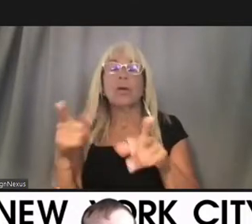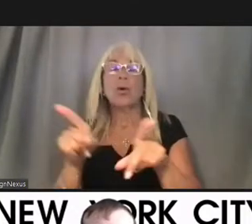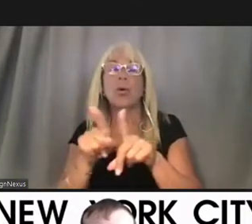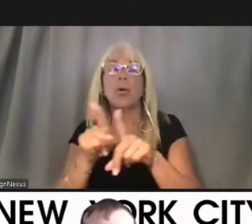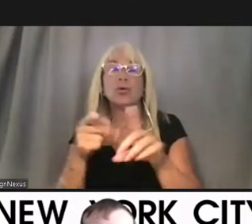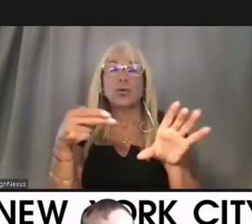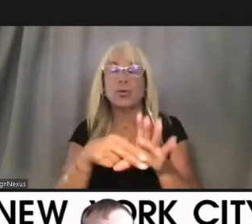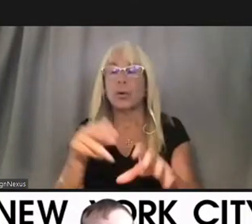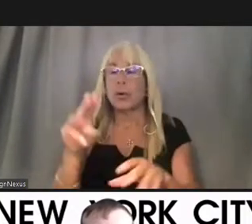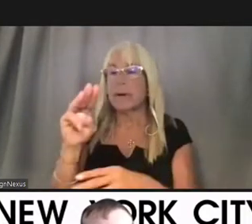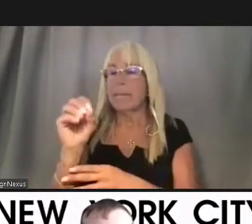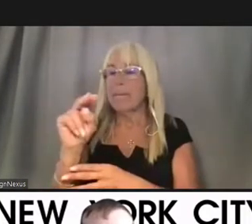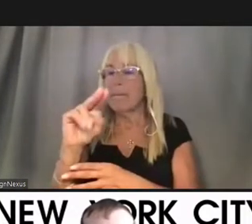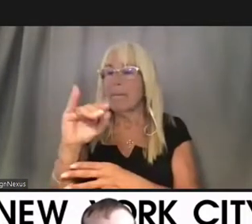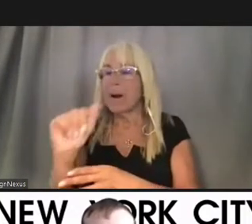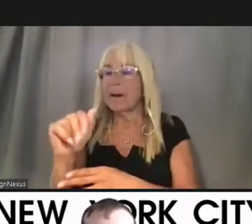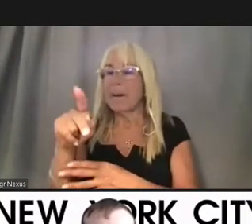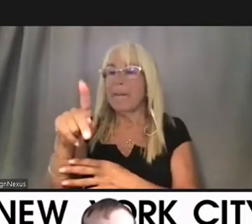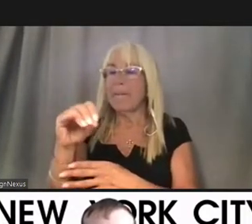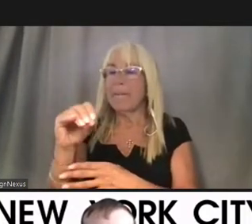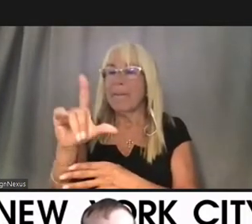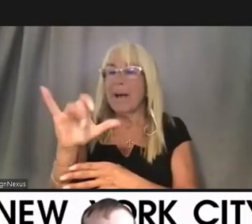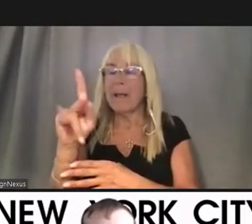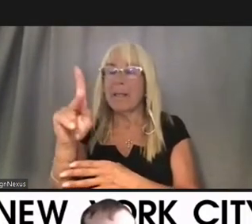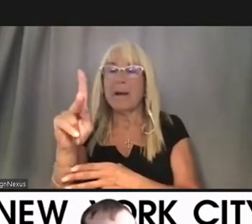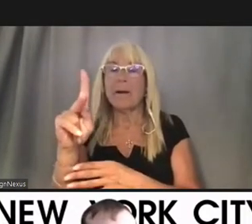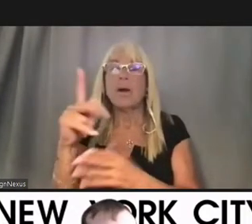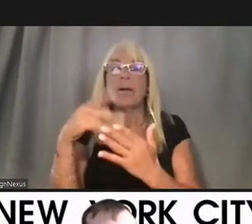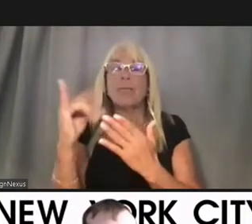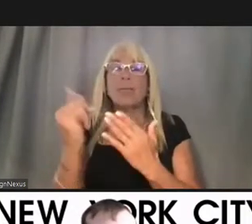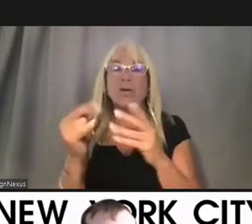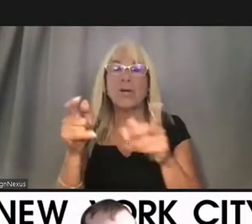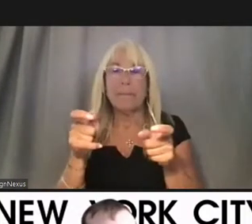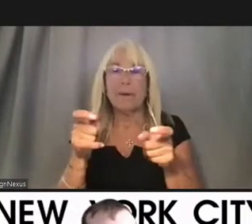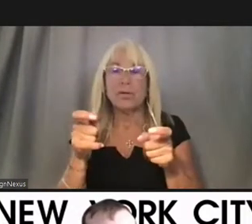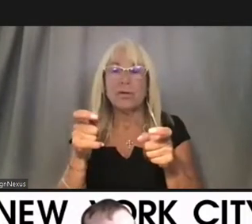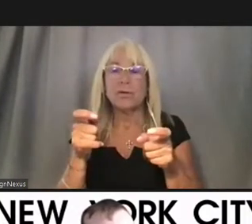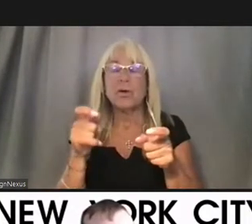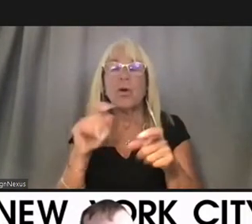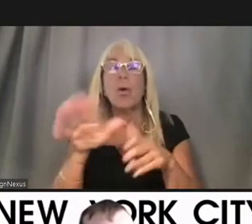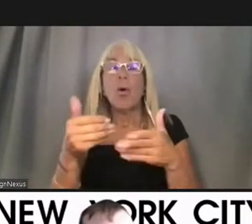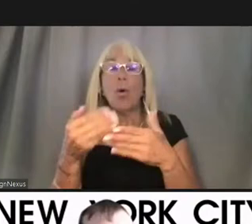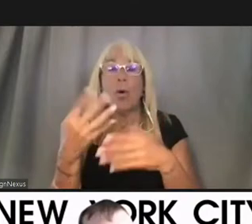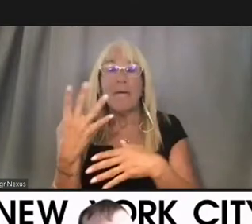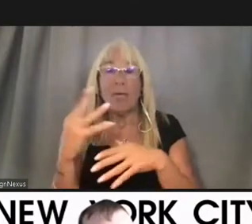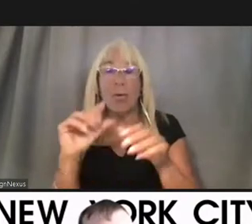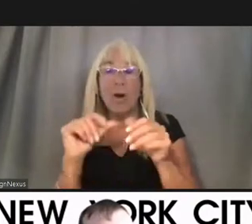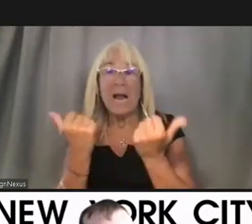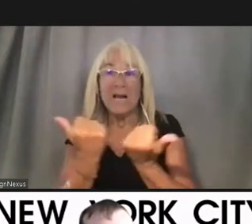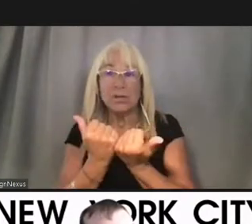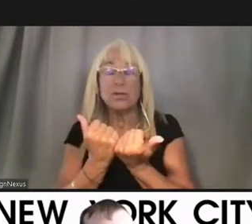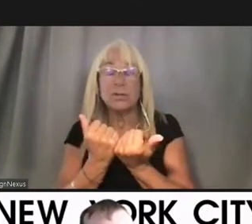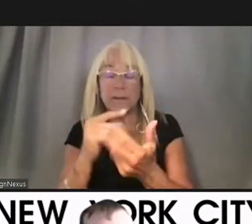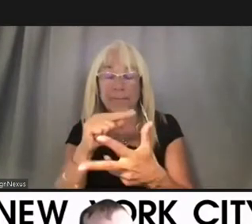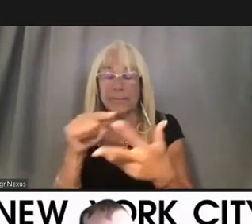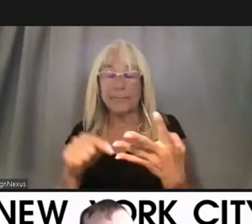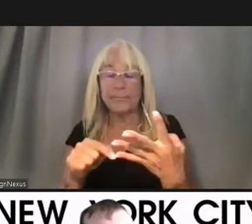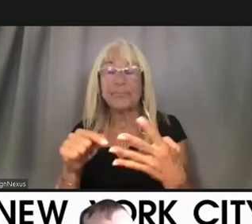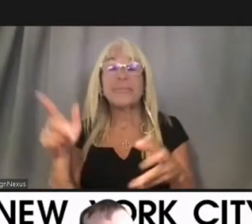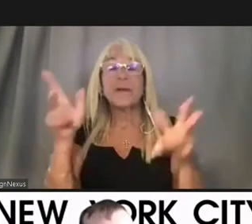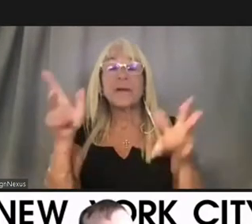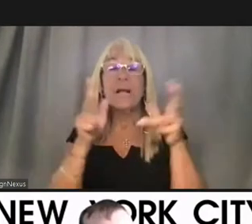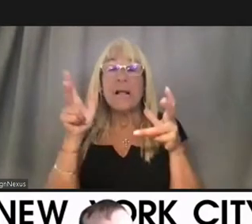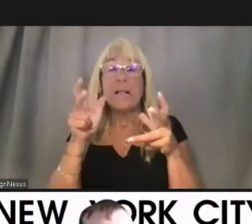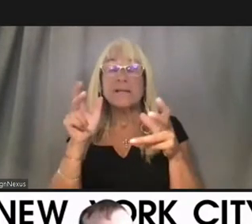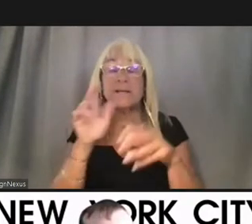Pavlik project manager Key Personnel from all four of our agencies are also in attendance today listening to